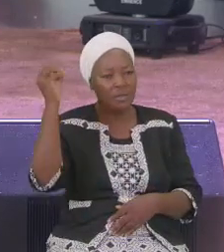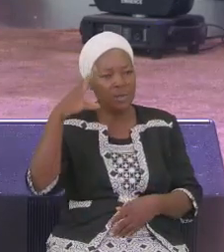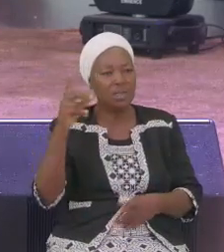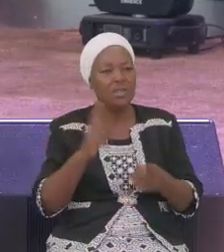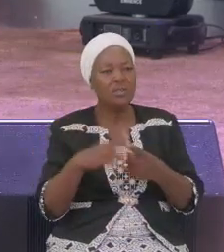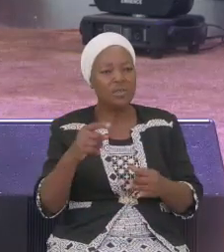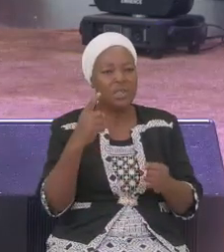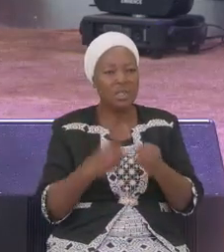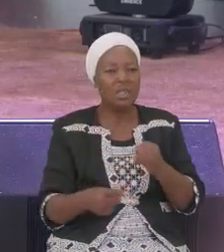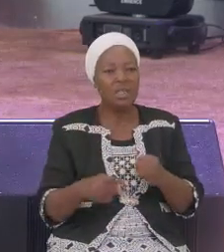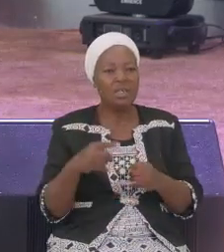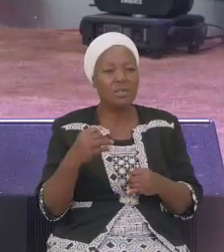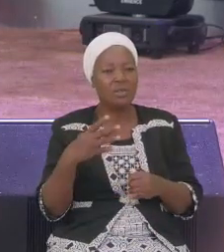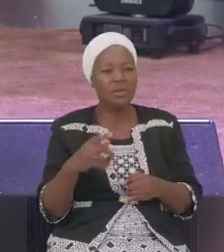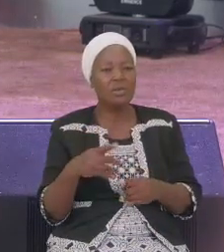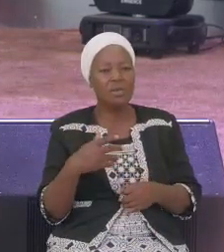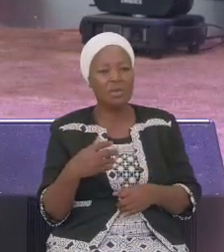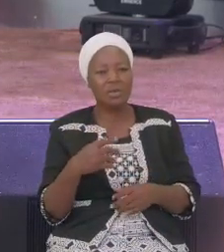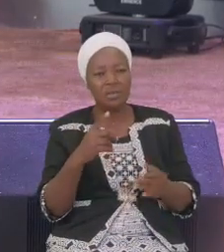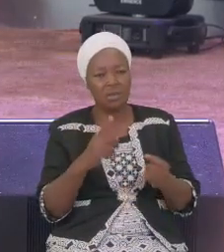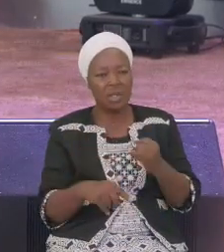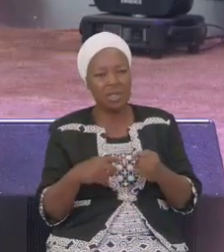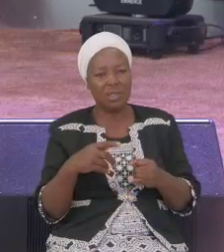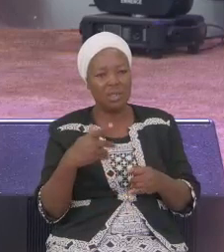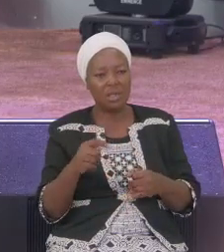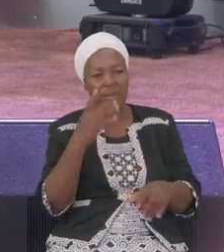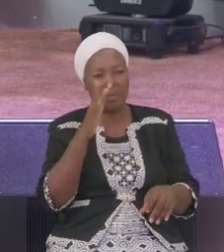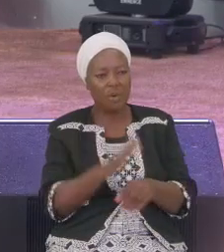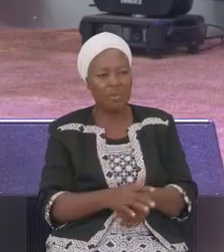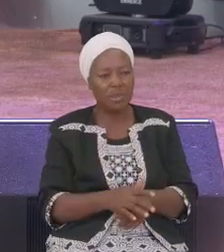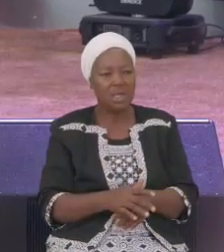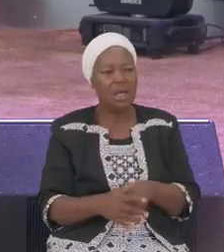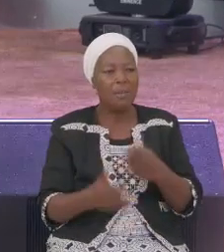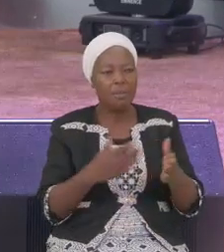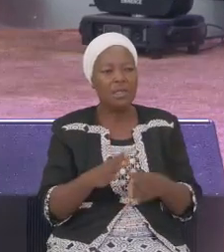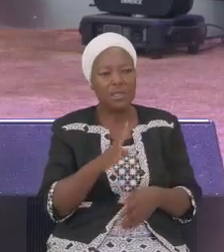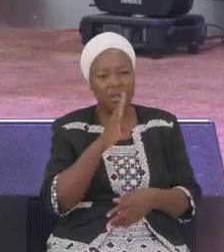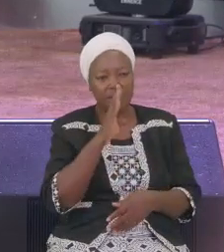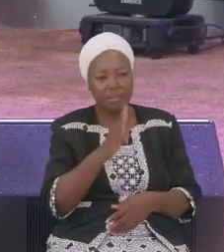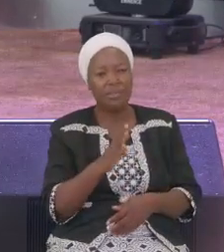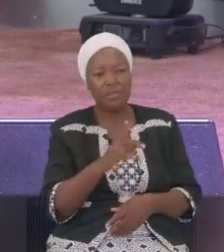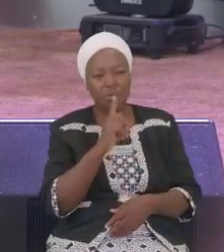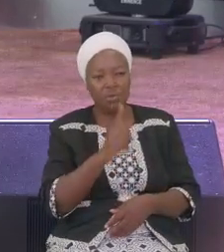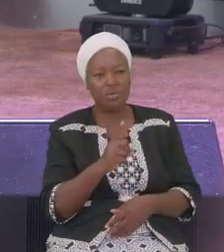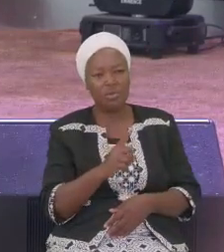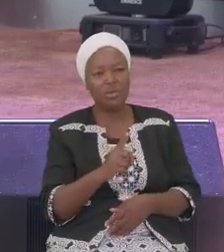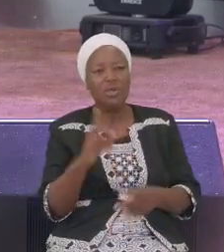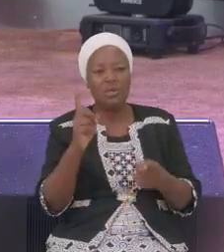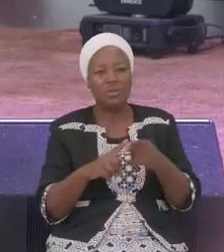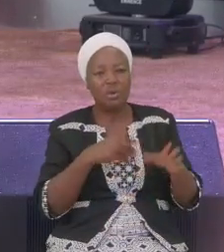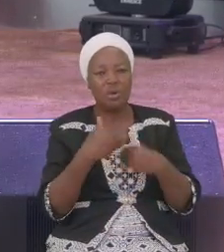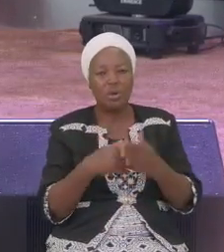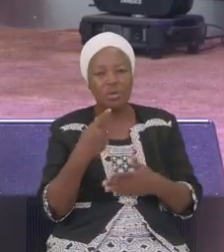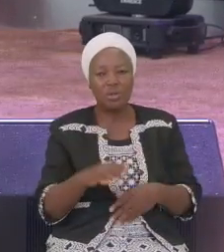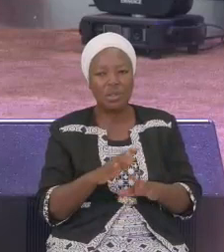the end, the promise might be sure to all the seed. It is by faith, so